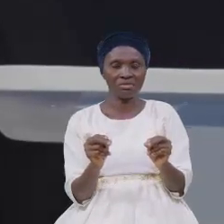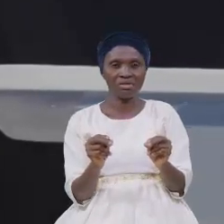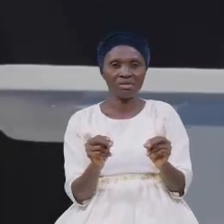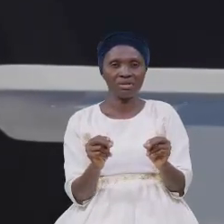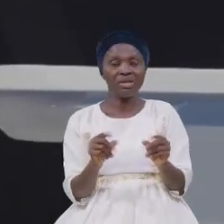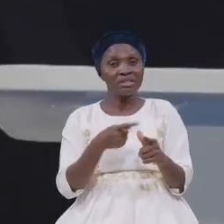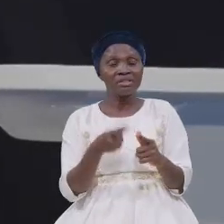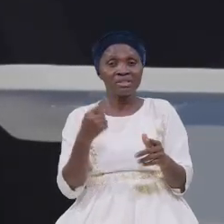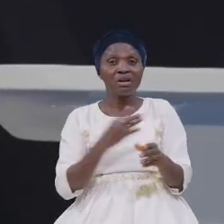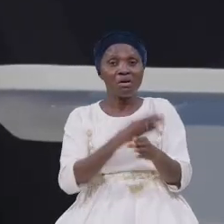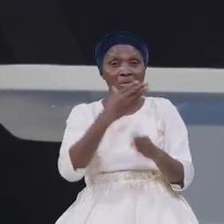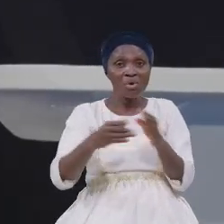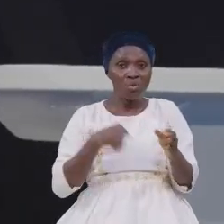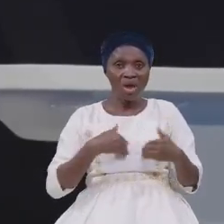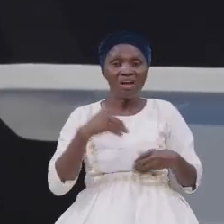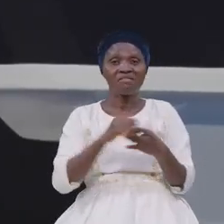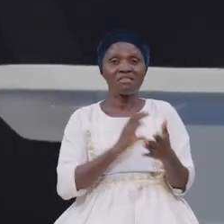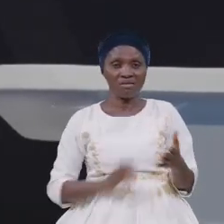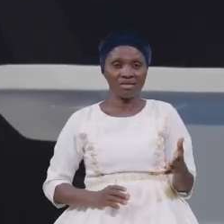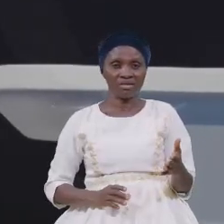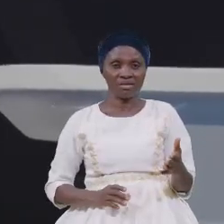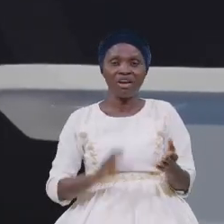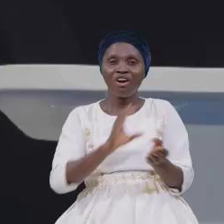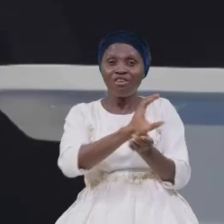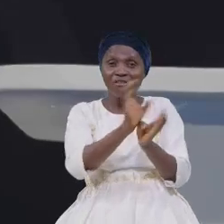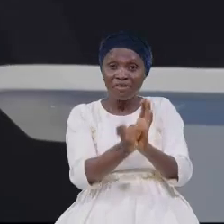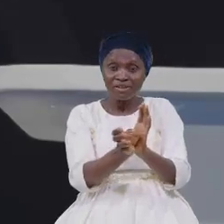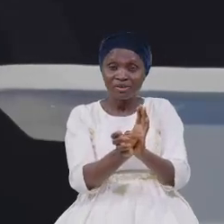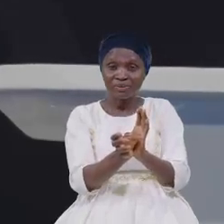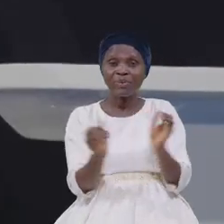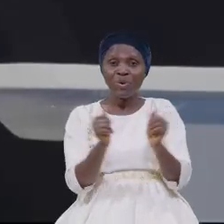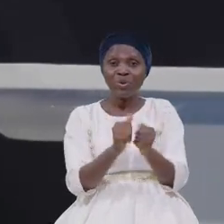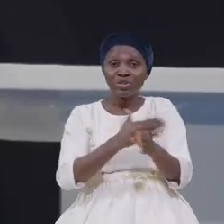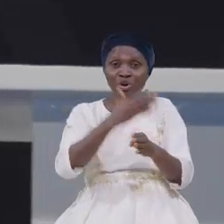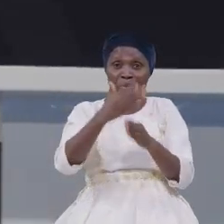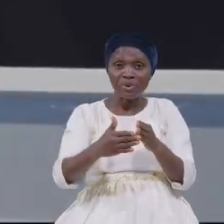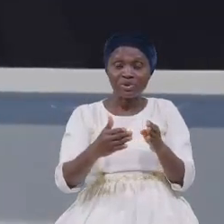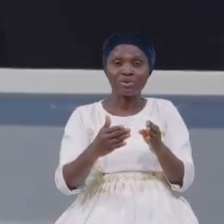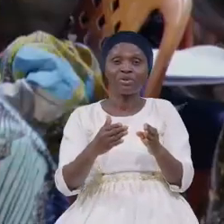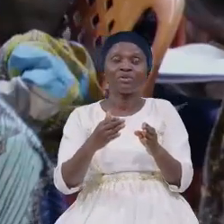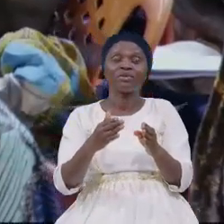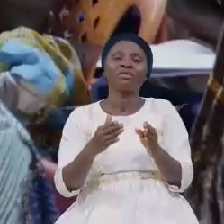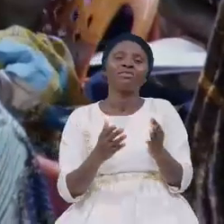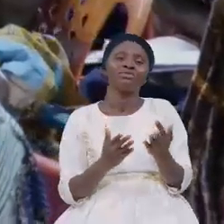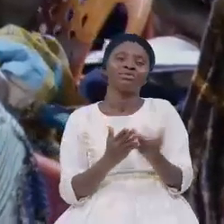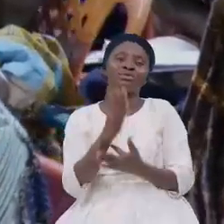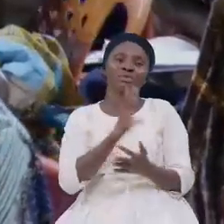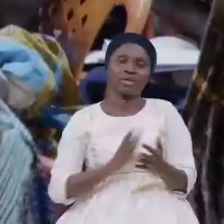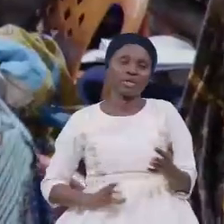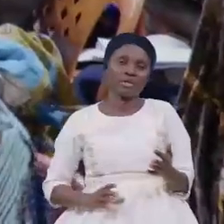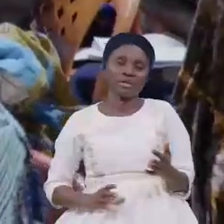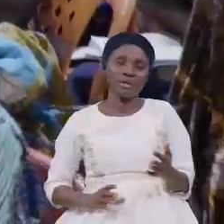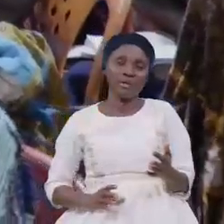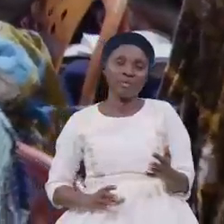Christ, conversion with completeness through Christ. Look at Acts chapter 3, reading